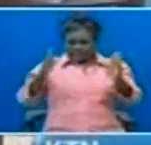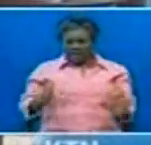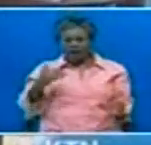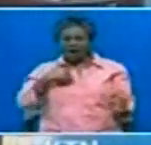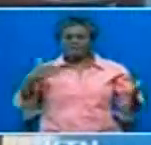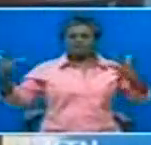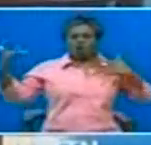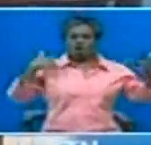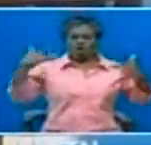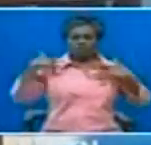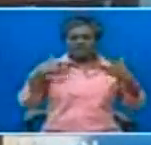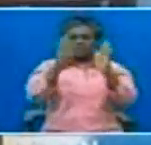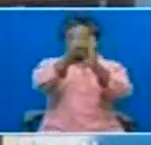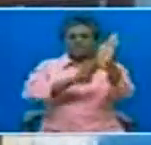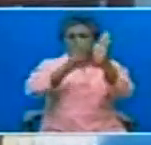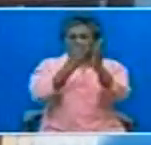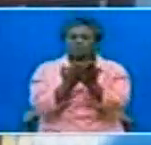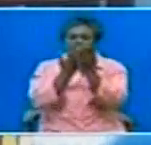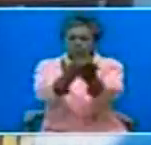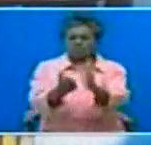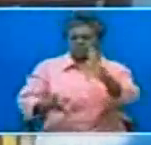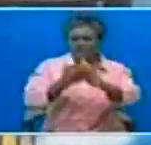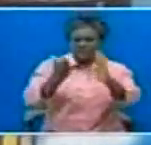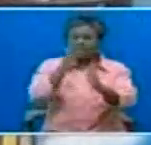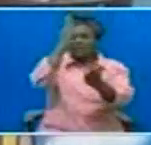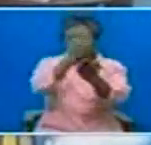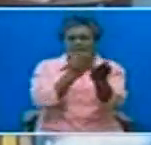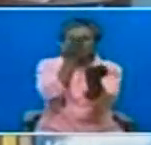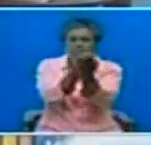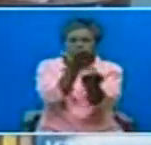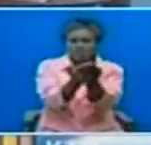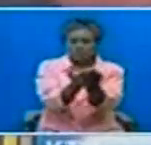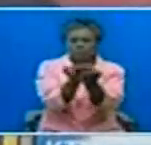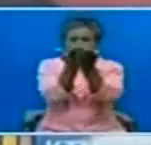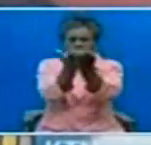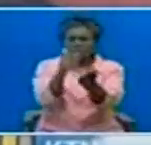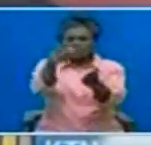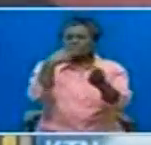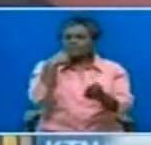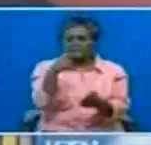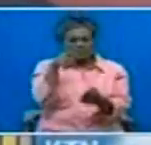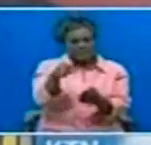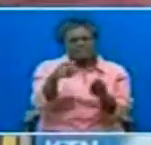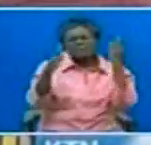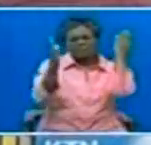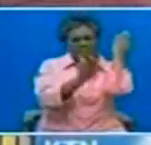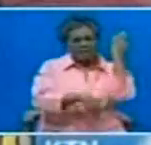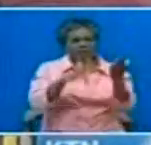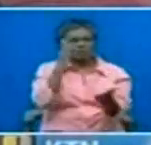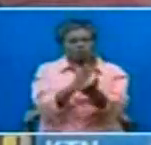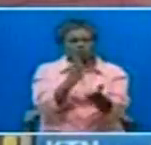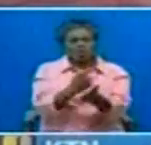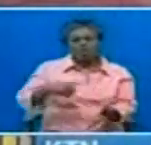over the speed in which the bill has been fast-tracked and some of the proposals fronted, terming them draconian. Will